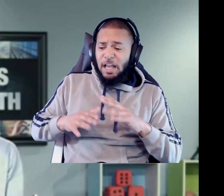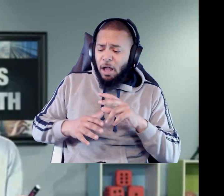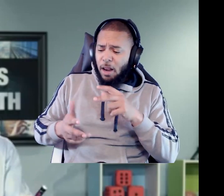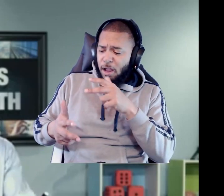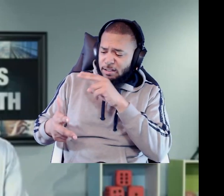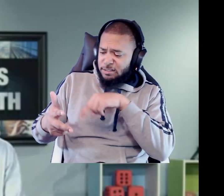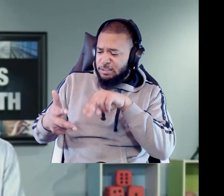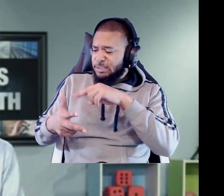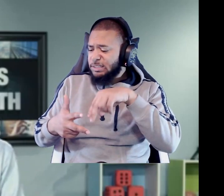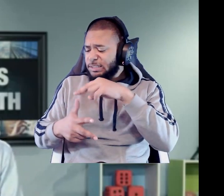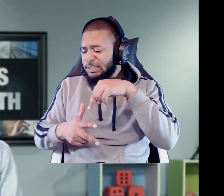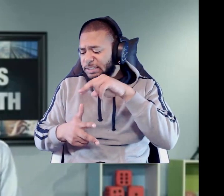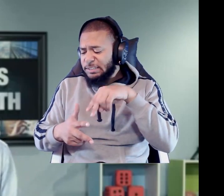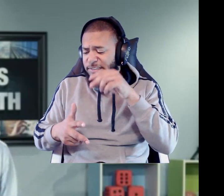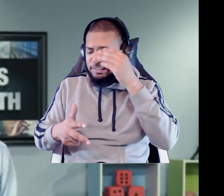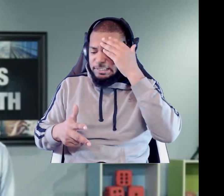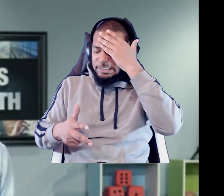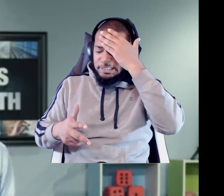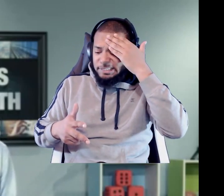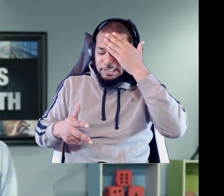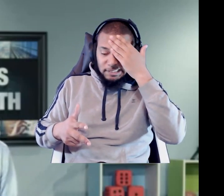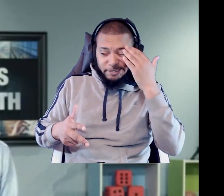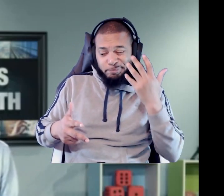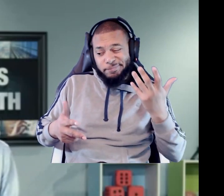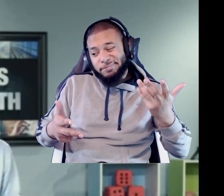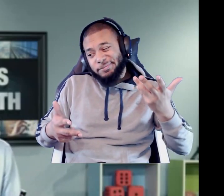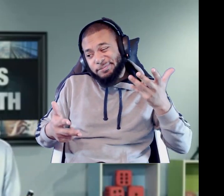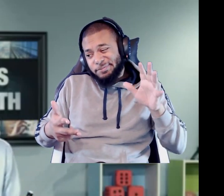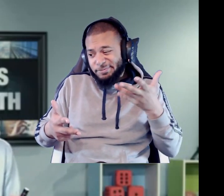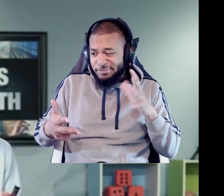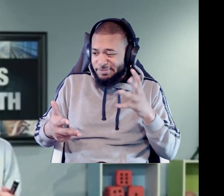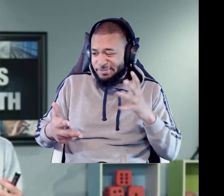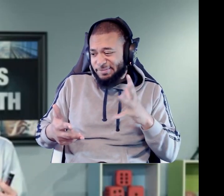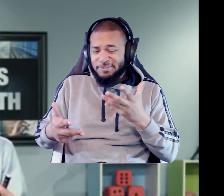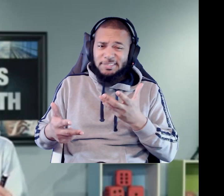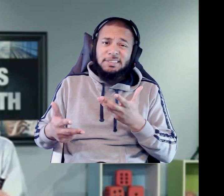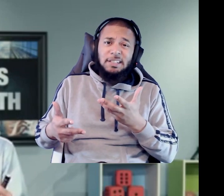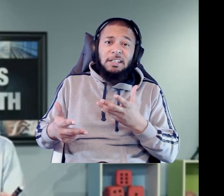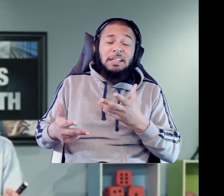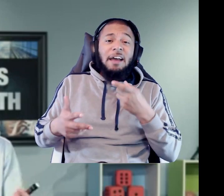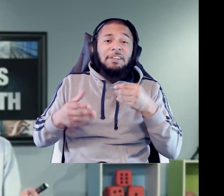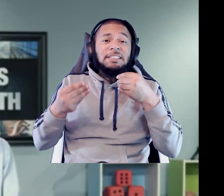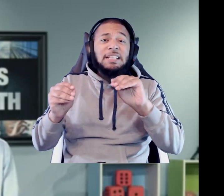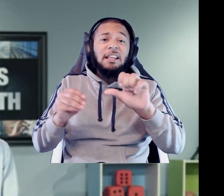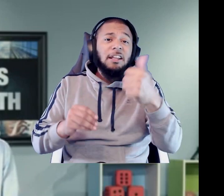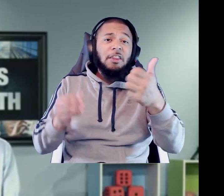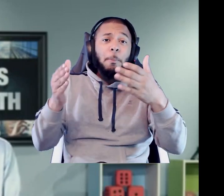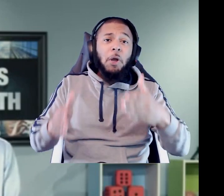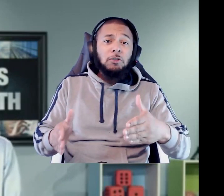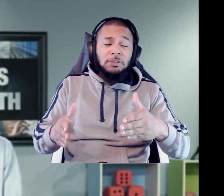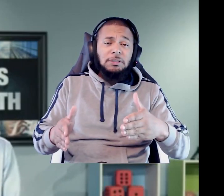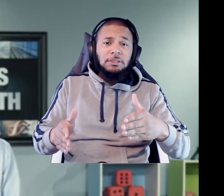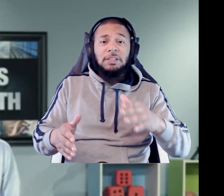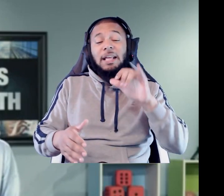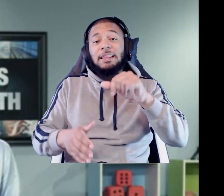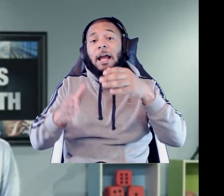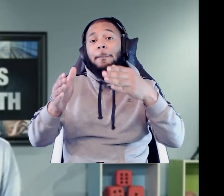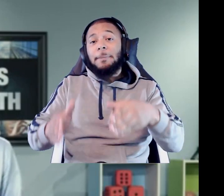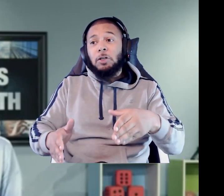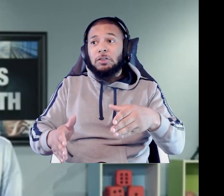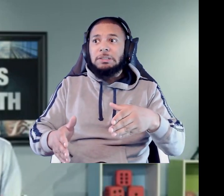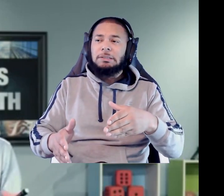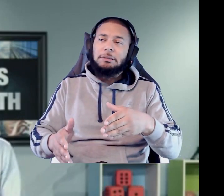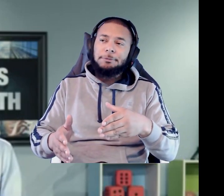to dispose of that car to someone else, and they're going to have to make sure that that person is